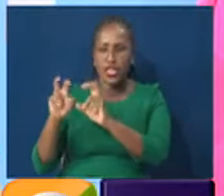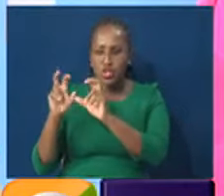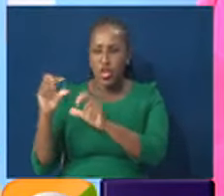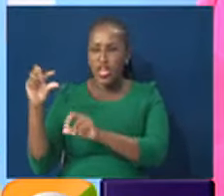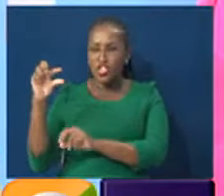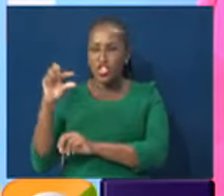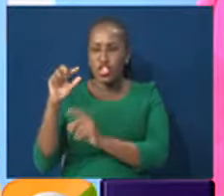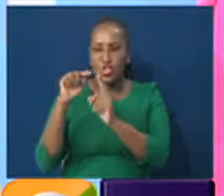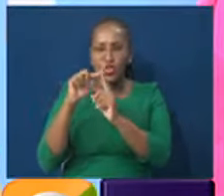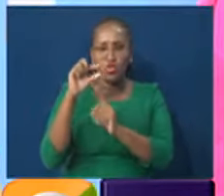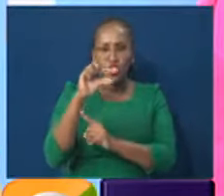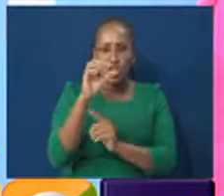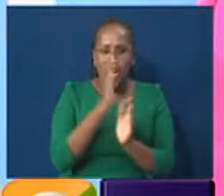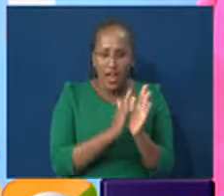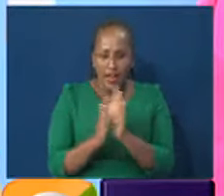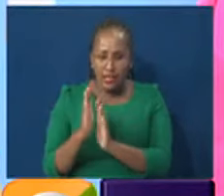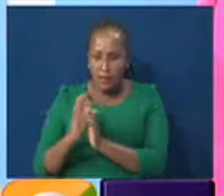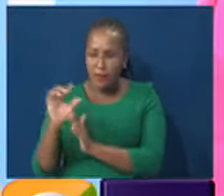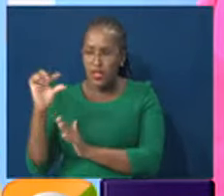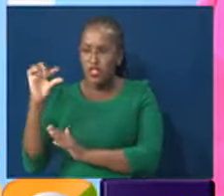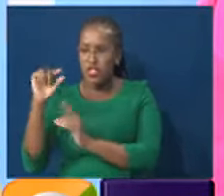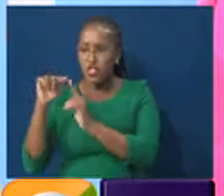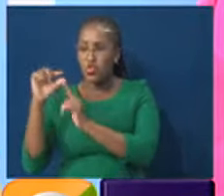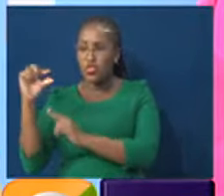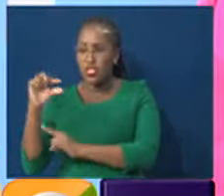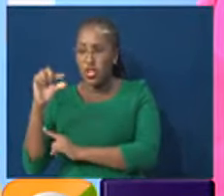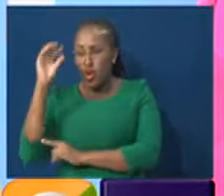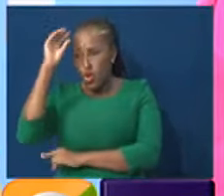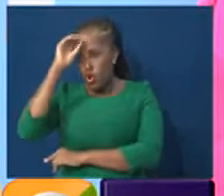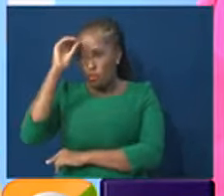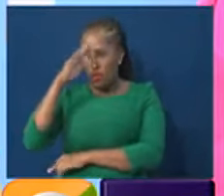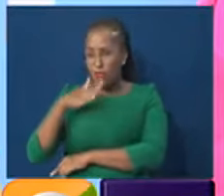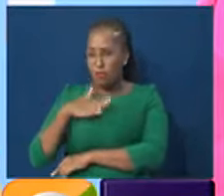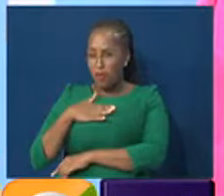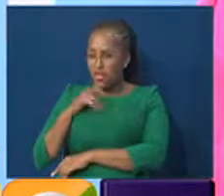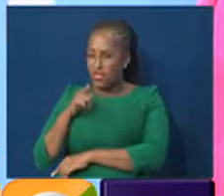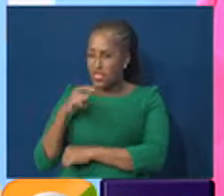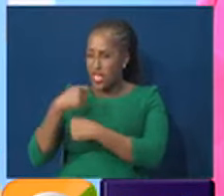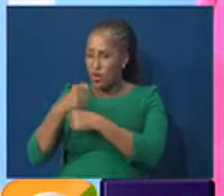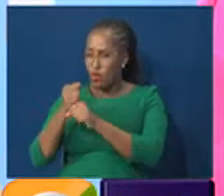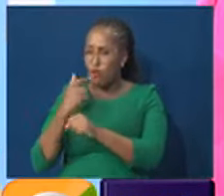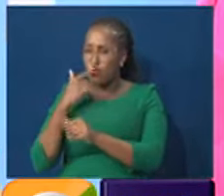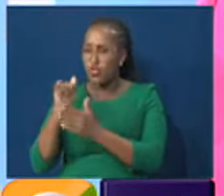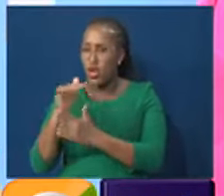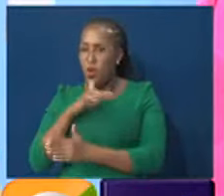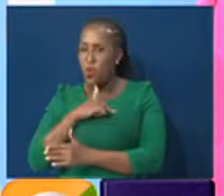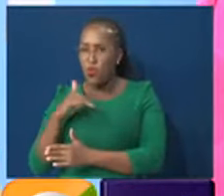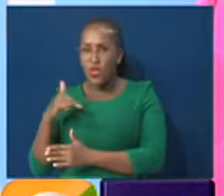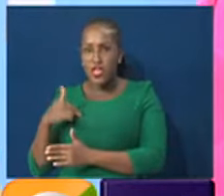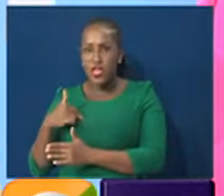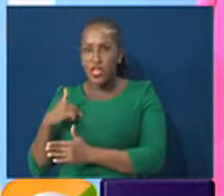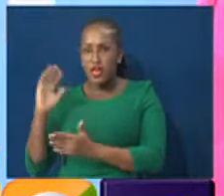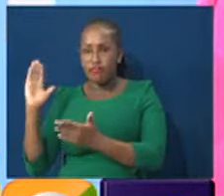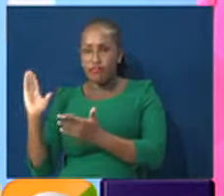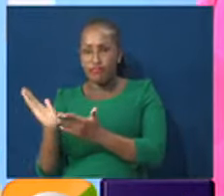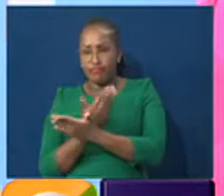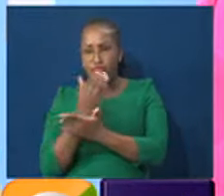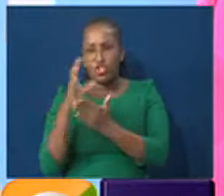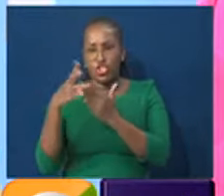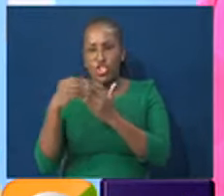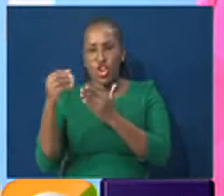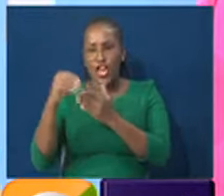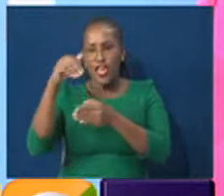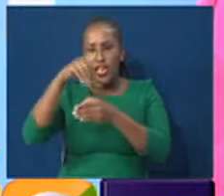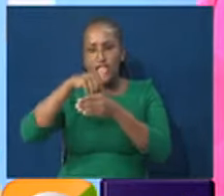G2G arrangement, the G2G arrangement, in my opinion, was ostensibly to make sure that we don't mop up dollars out of the economy